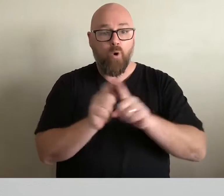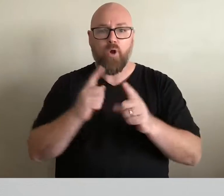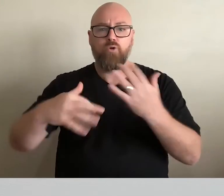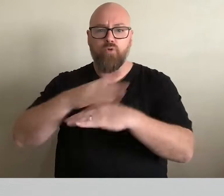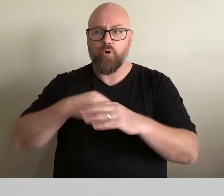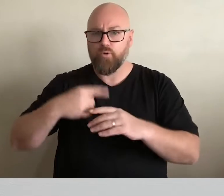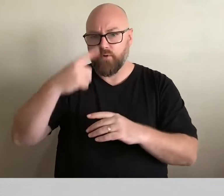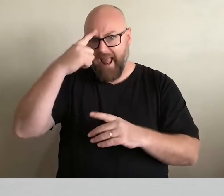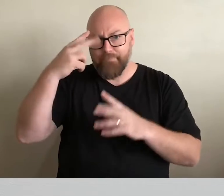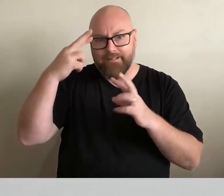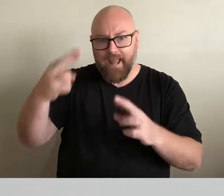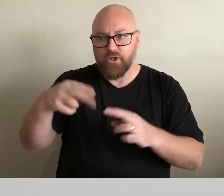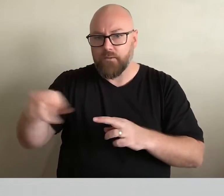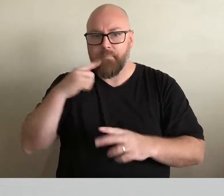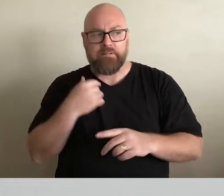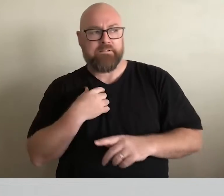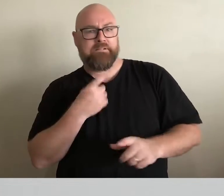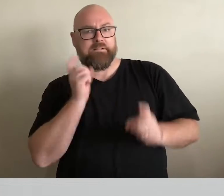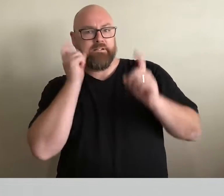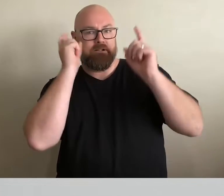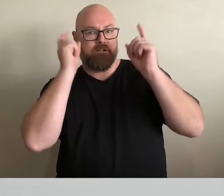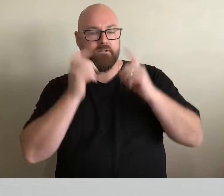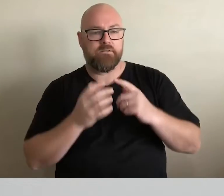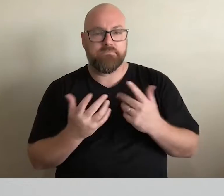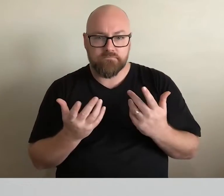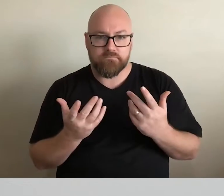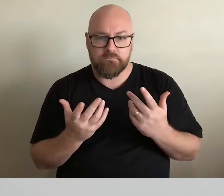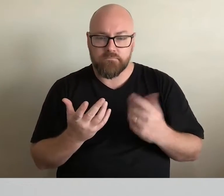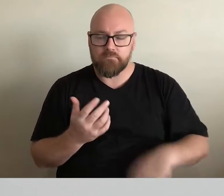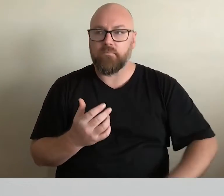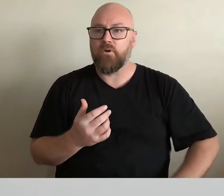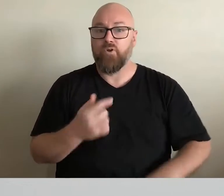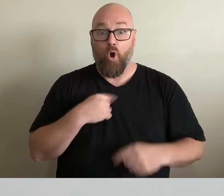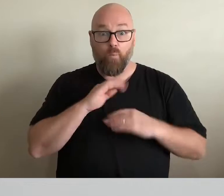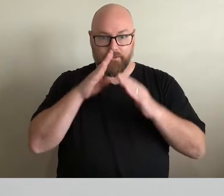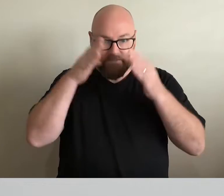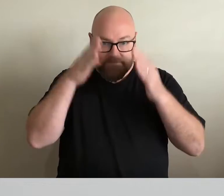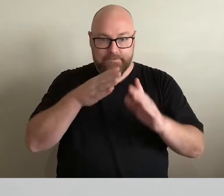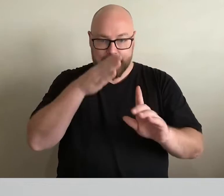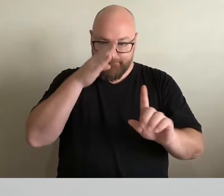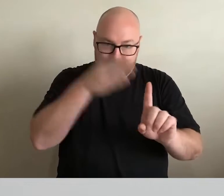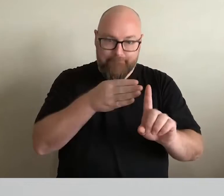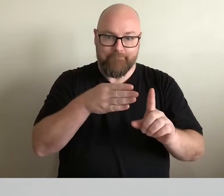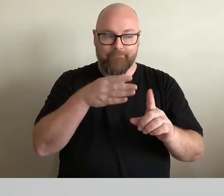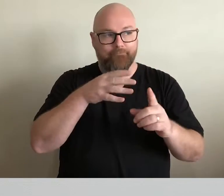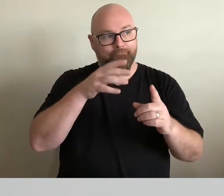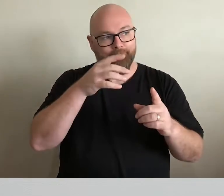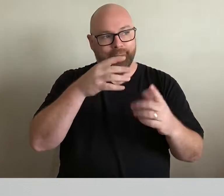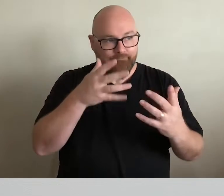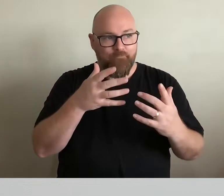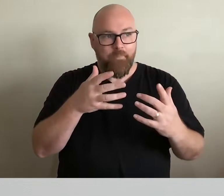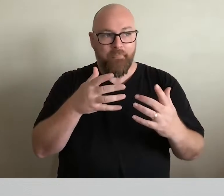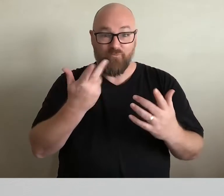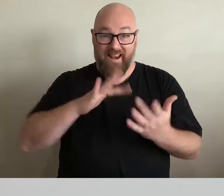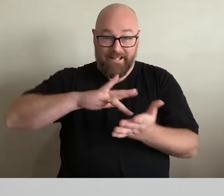expectations may also cause people to feel more anxious. So an increased focus on food and sharing food with others is often